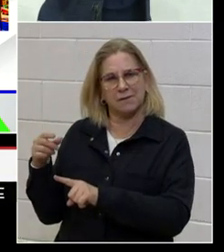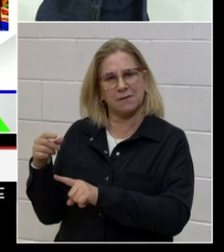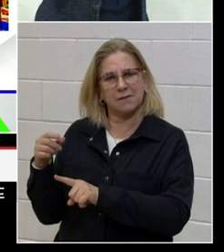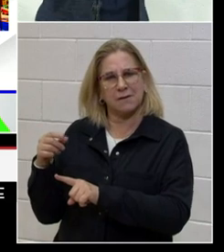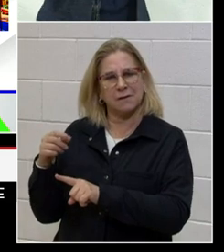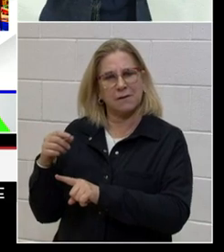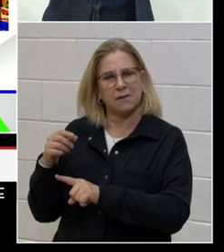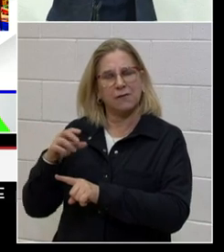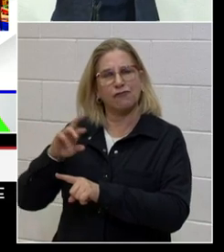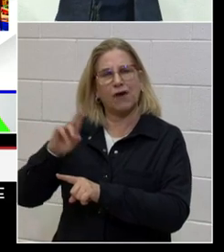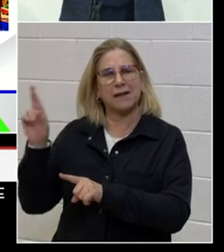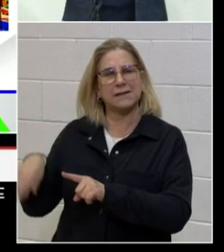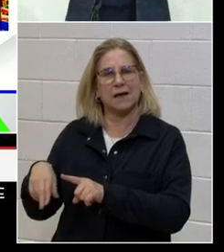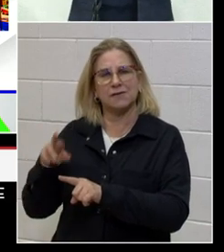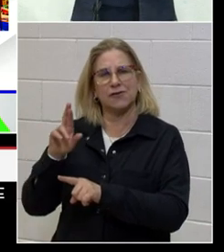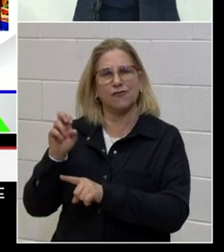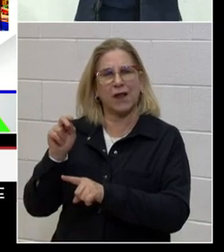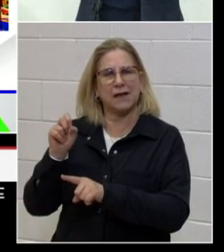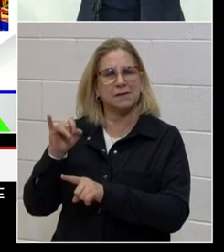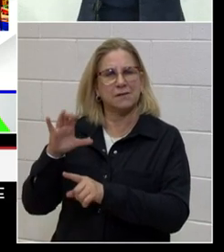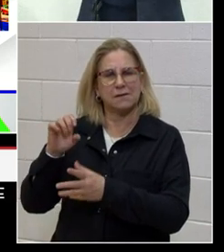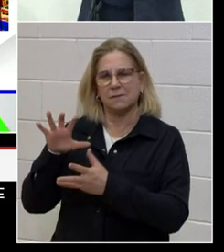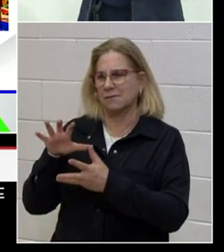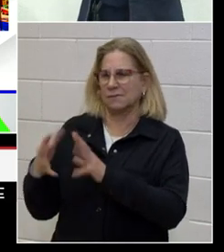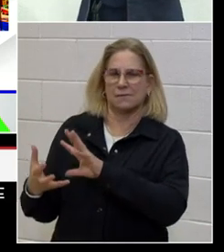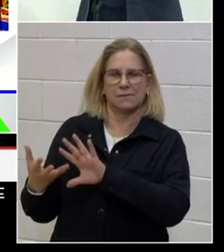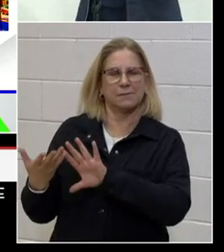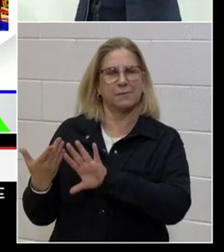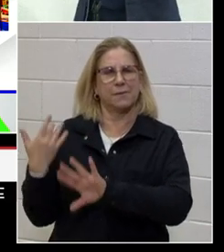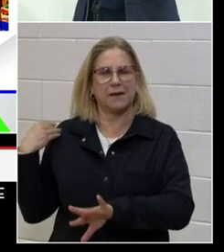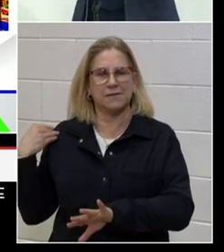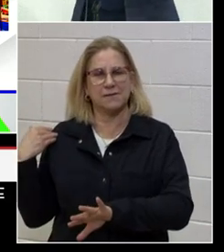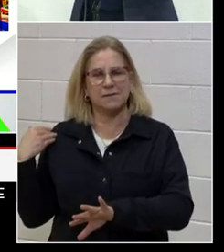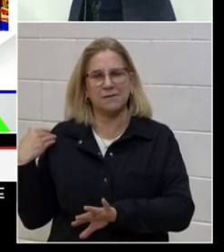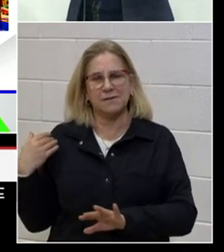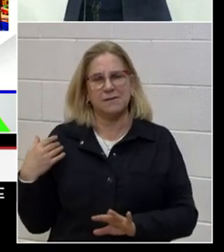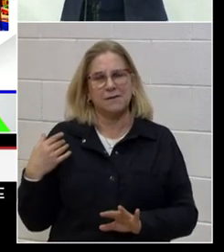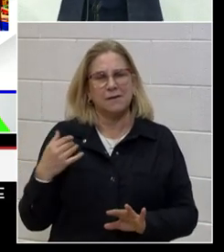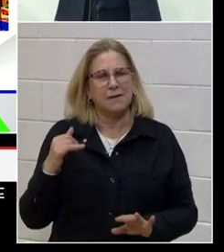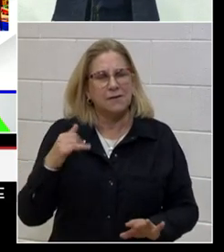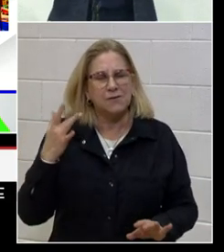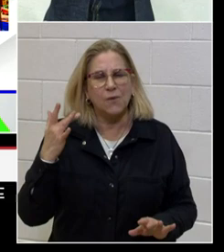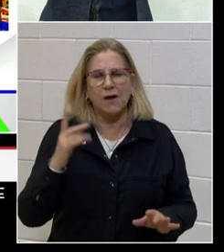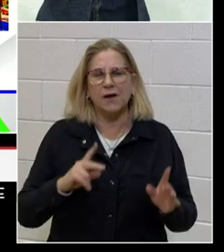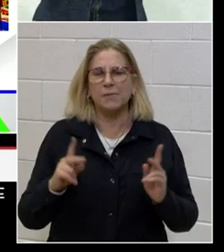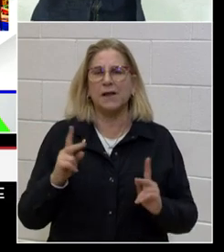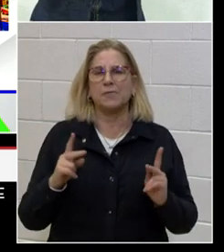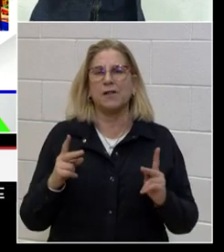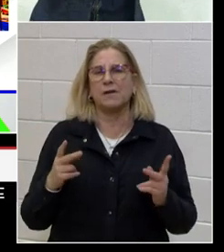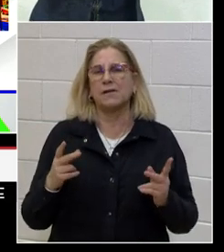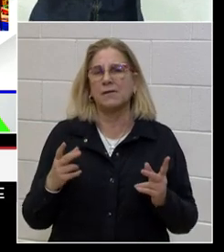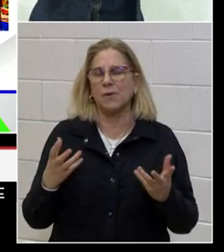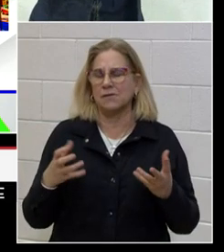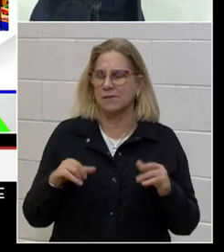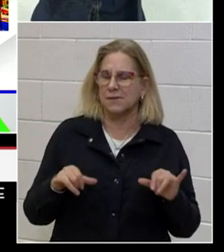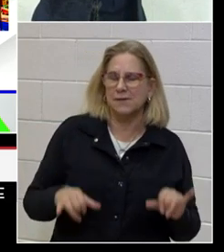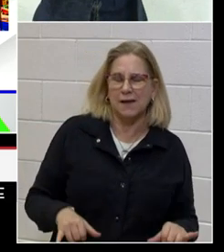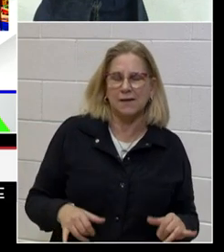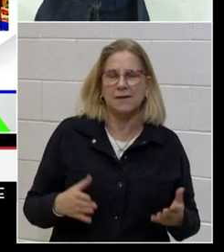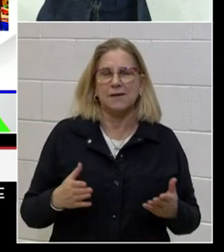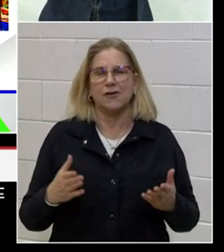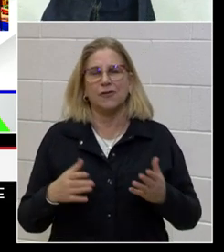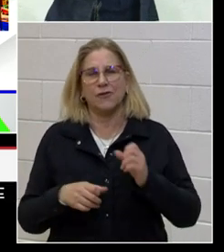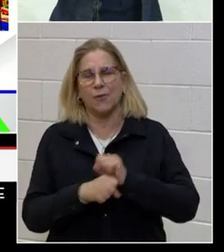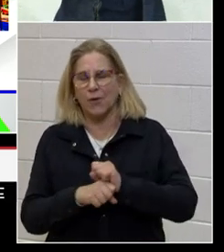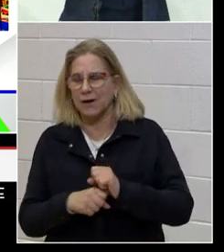people want to live here. That's why people stay here. That's why people retire here. And that's why businesses will locate